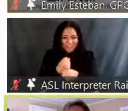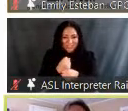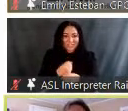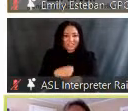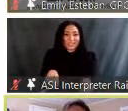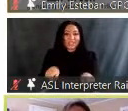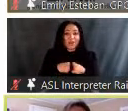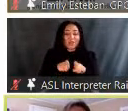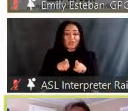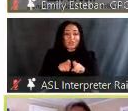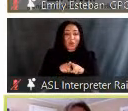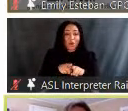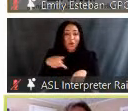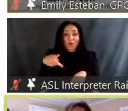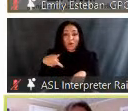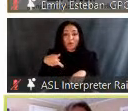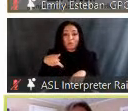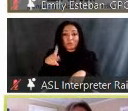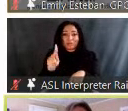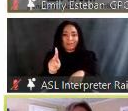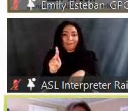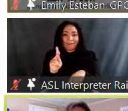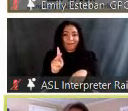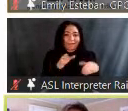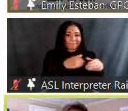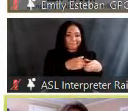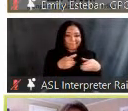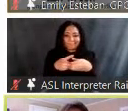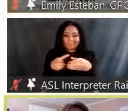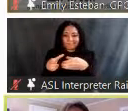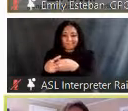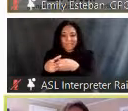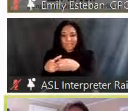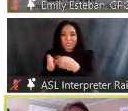subsectors serve different families and different communities.